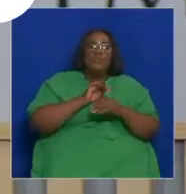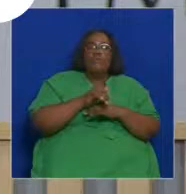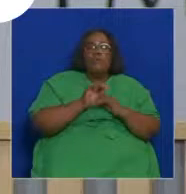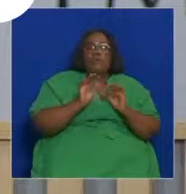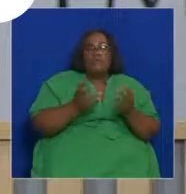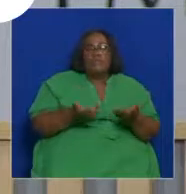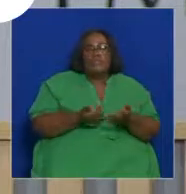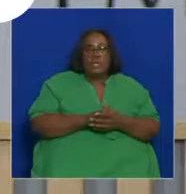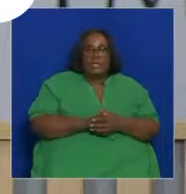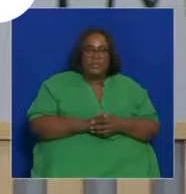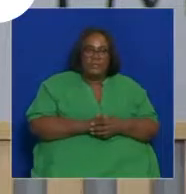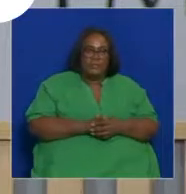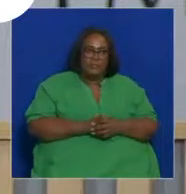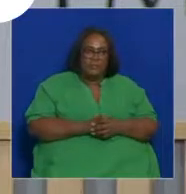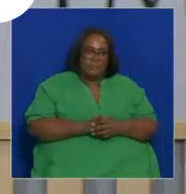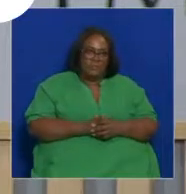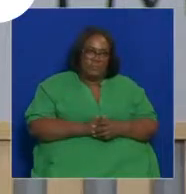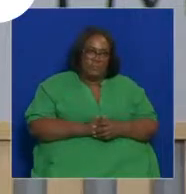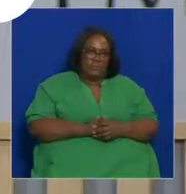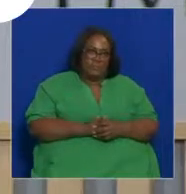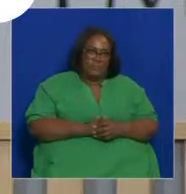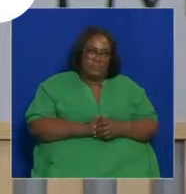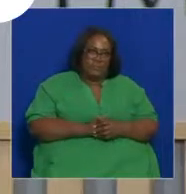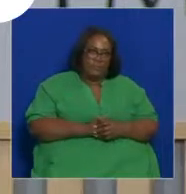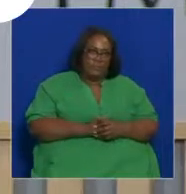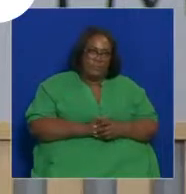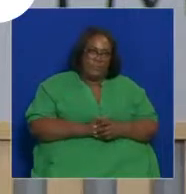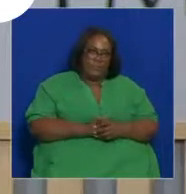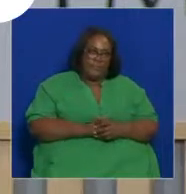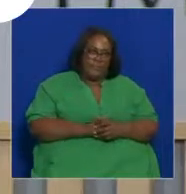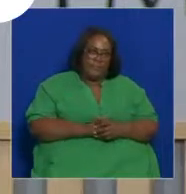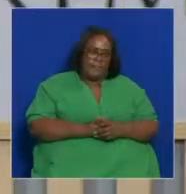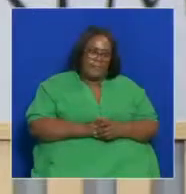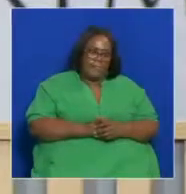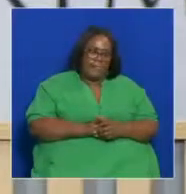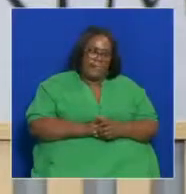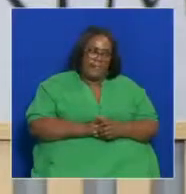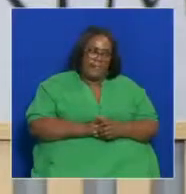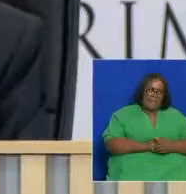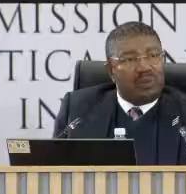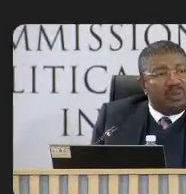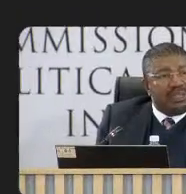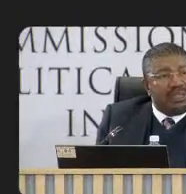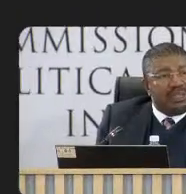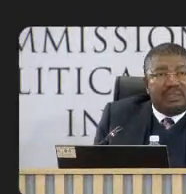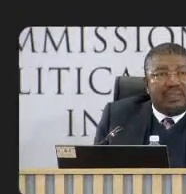In relation, for instance, to these specific issues that are raised here at the Commission, there would have been